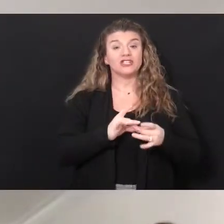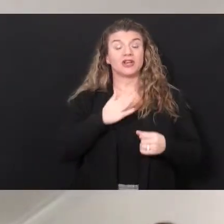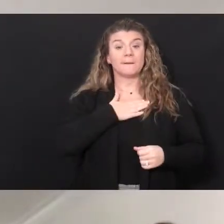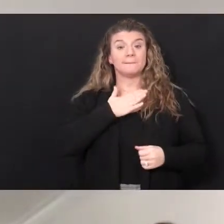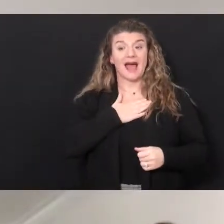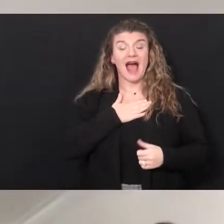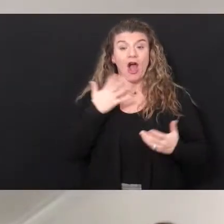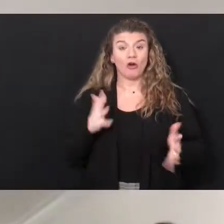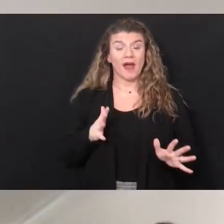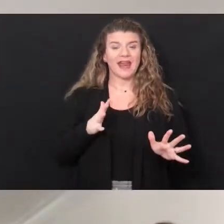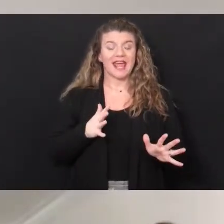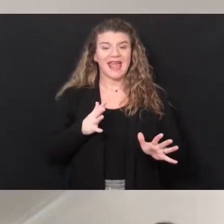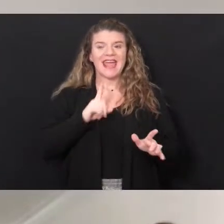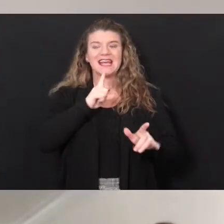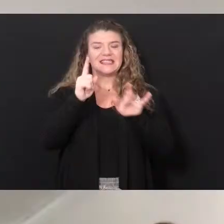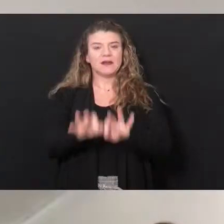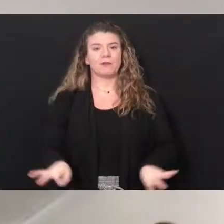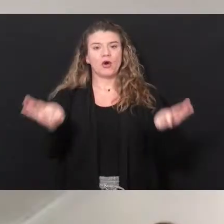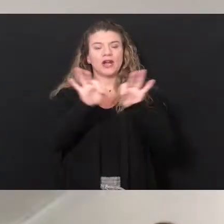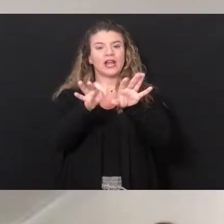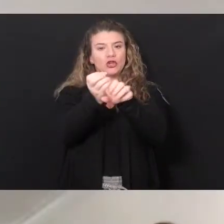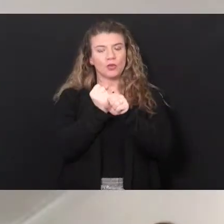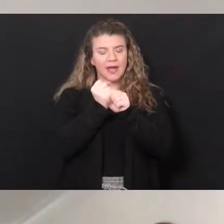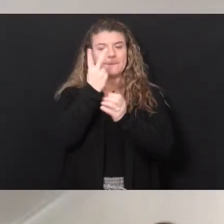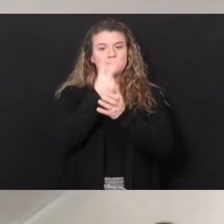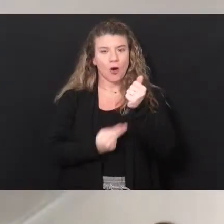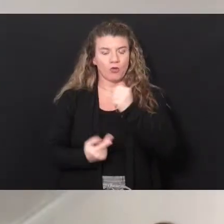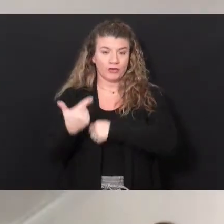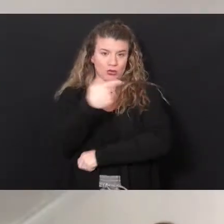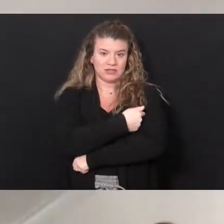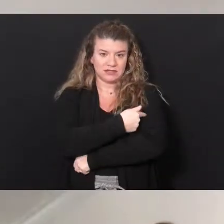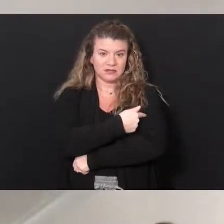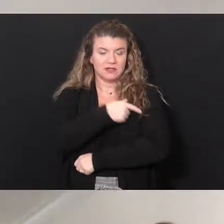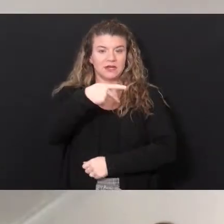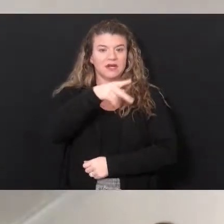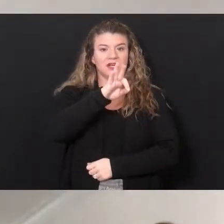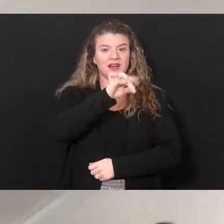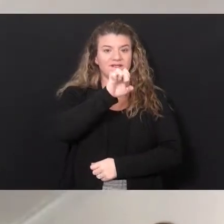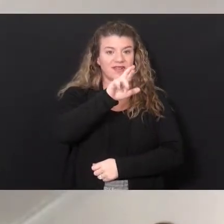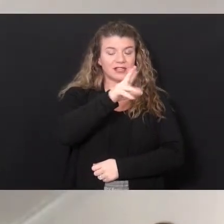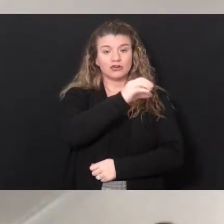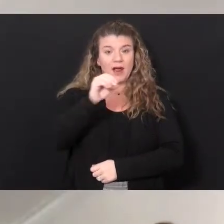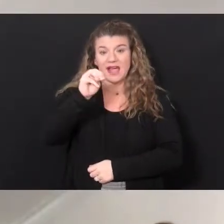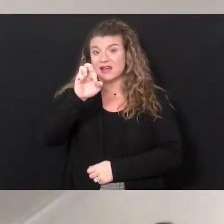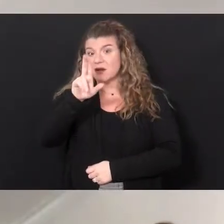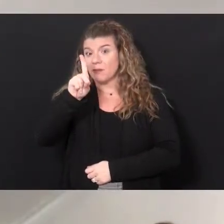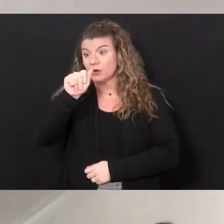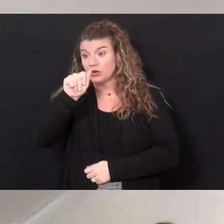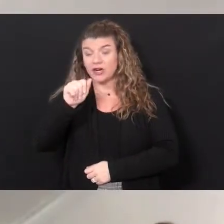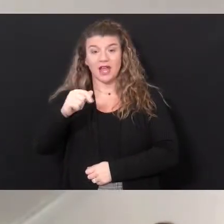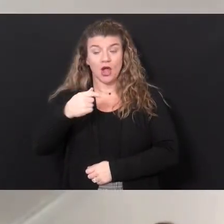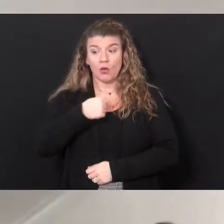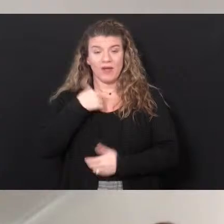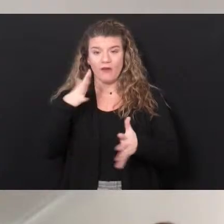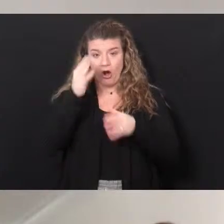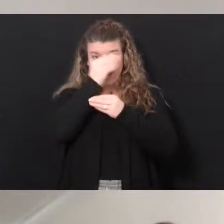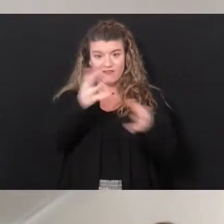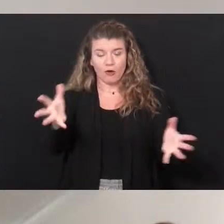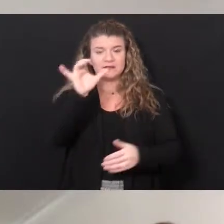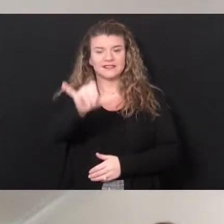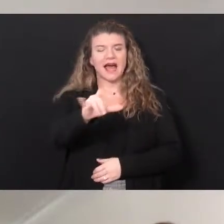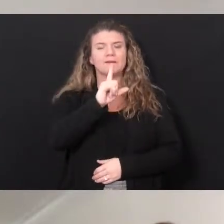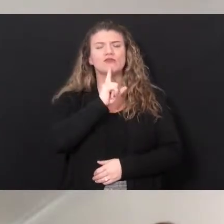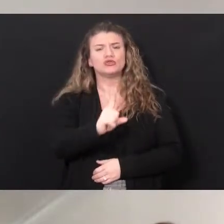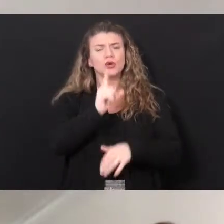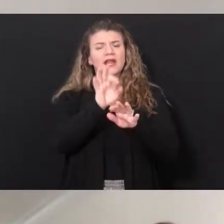is important that we get both doses of the Pfizer and the Moderna, and we've laid out that time. But I think what's